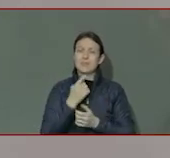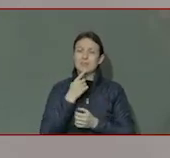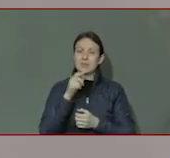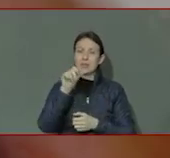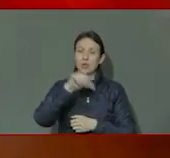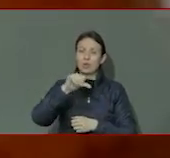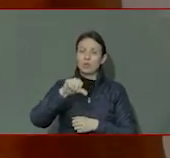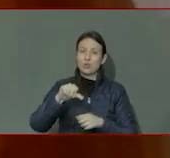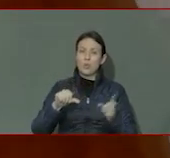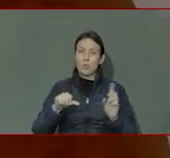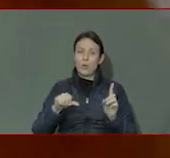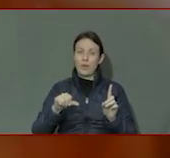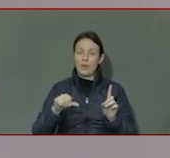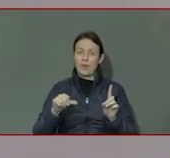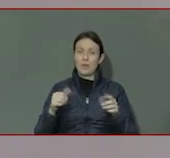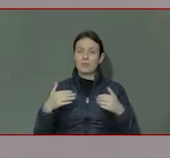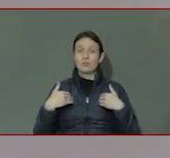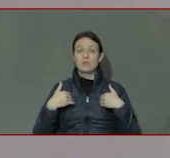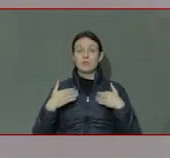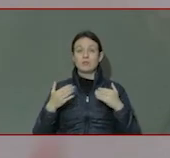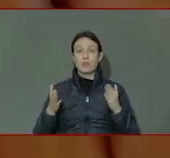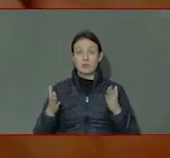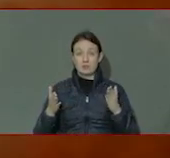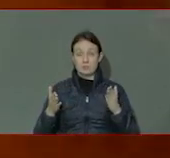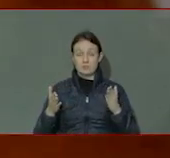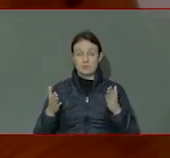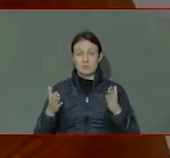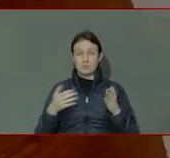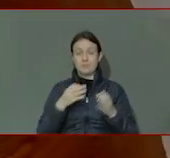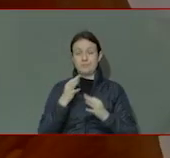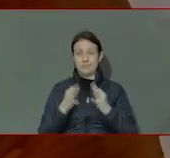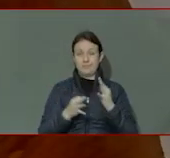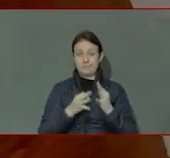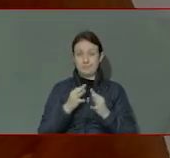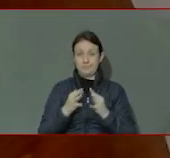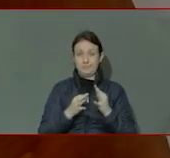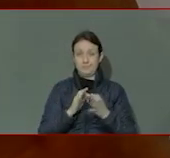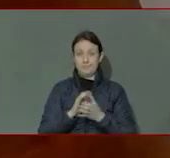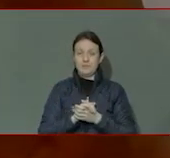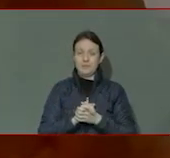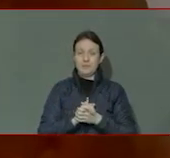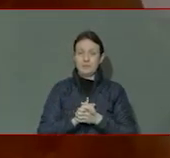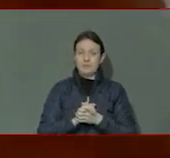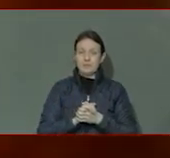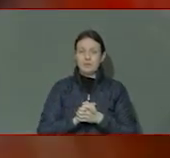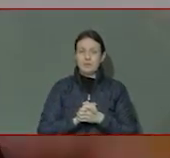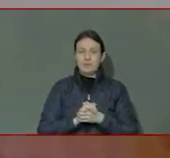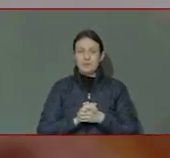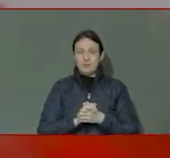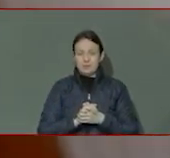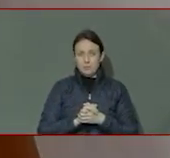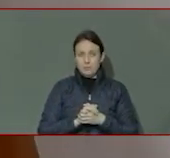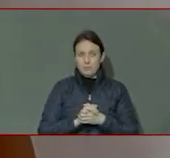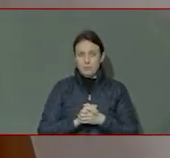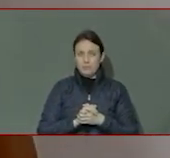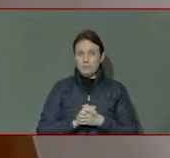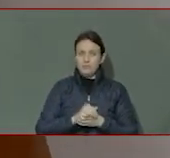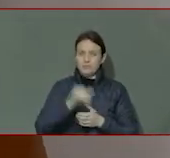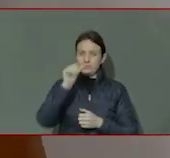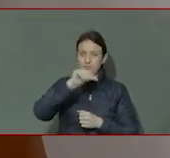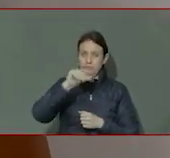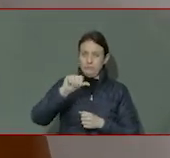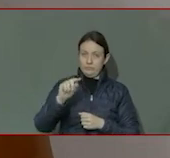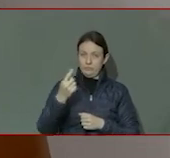salt, it starts off in this memorandum, in this marking guideline here, it starts off talking about the